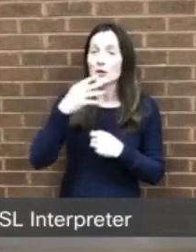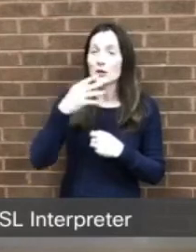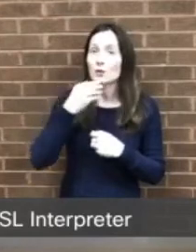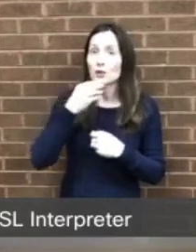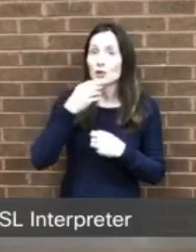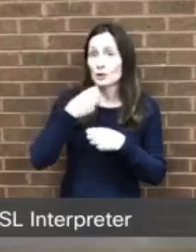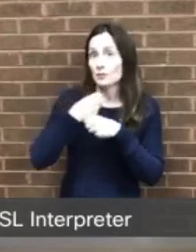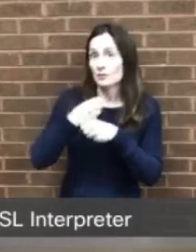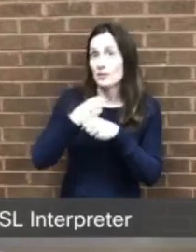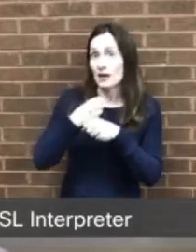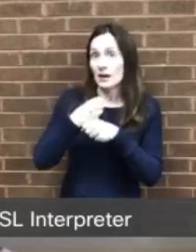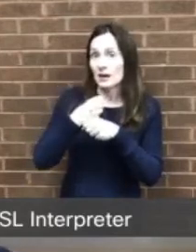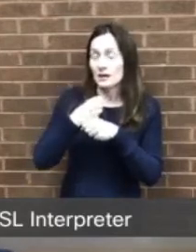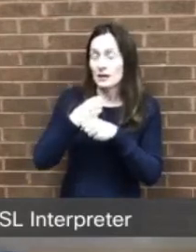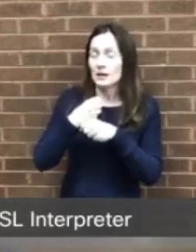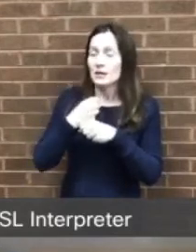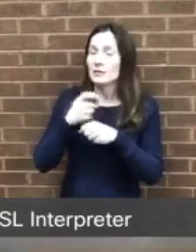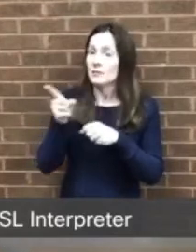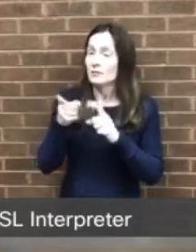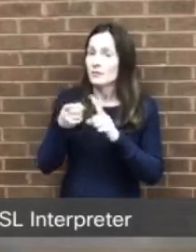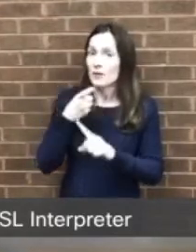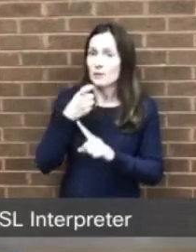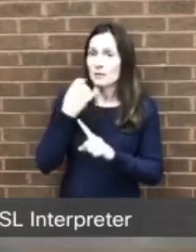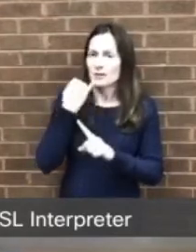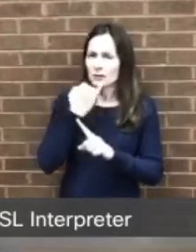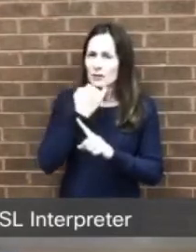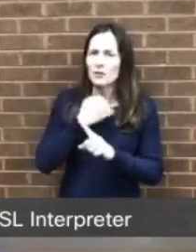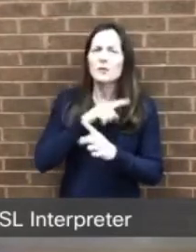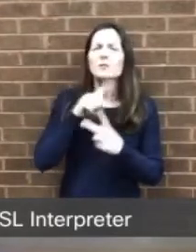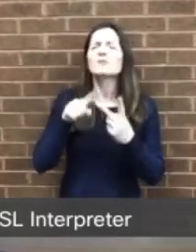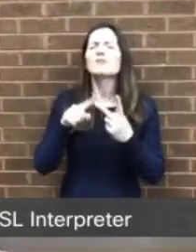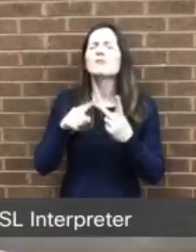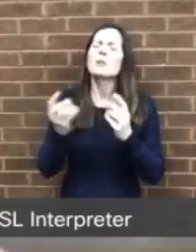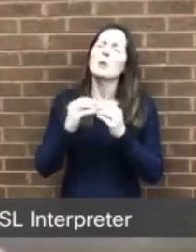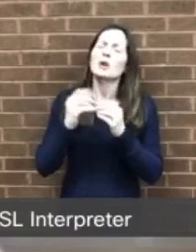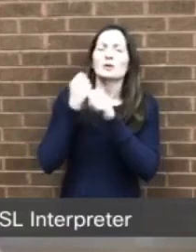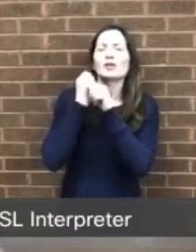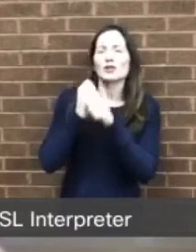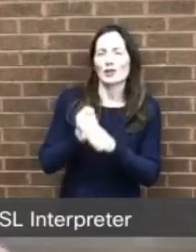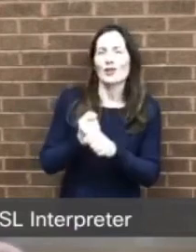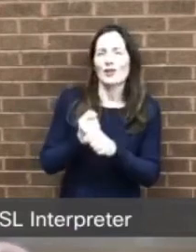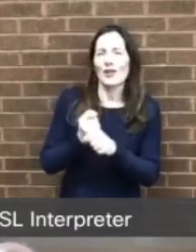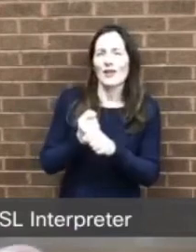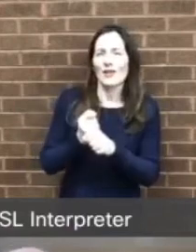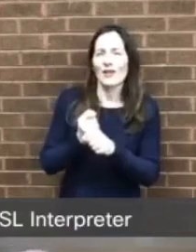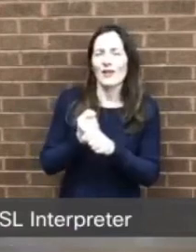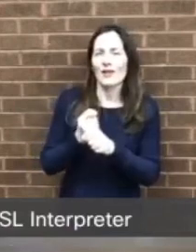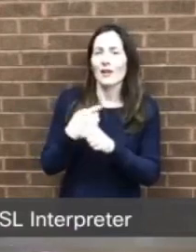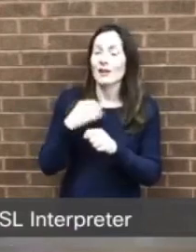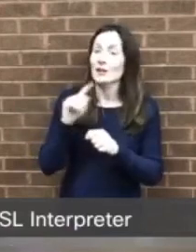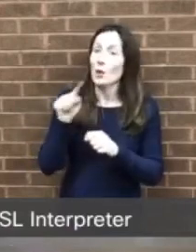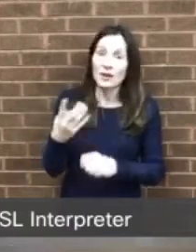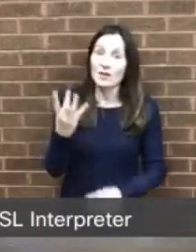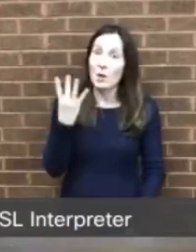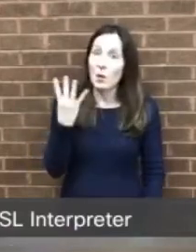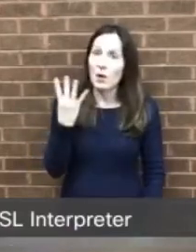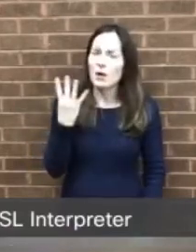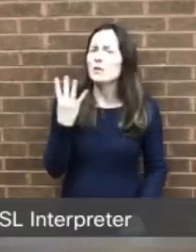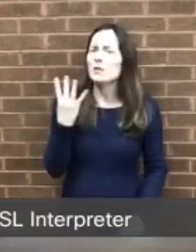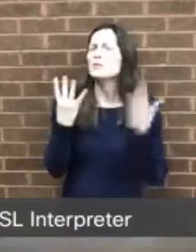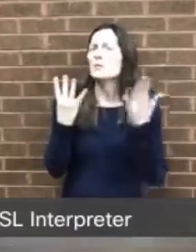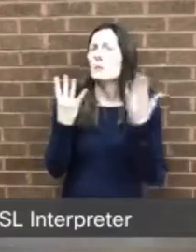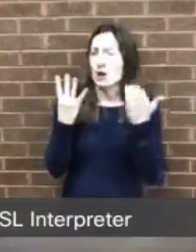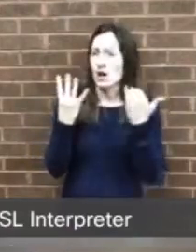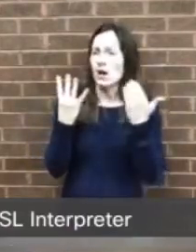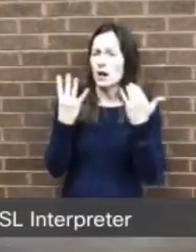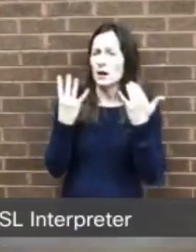it. This one here. And this one is a more traditional Hanukkah with only four. The reason is,